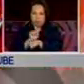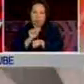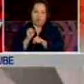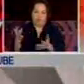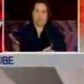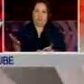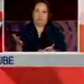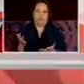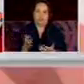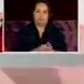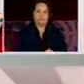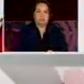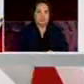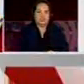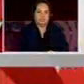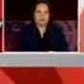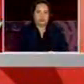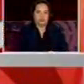the Honorable Senator Judge Revilla.